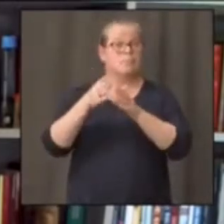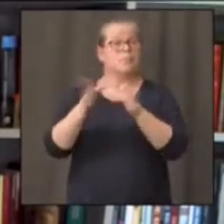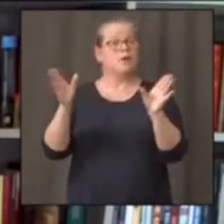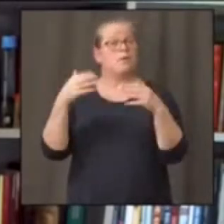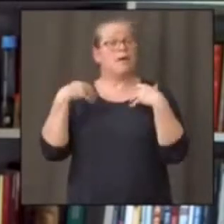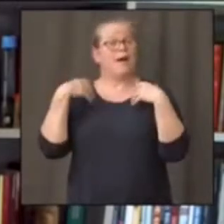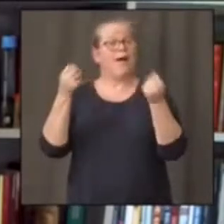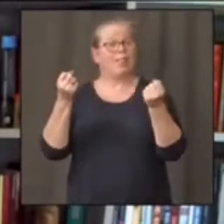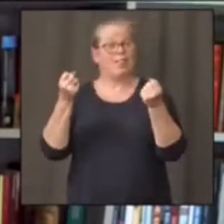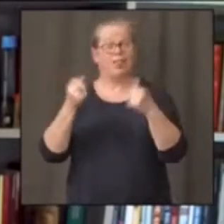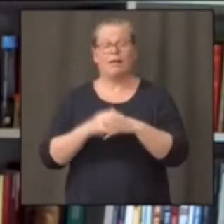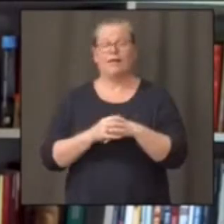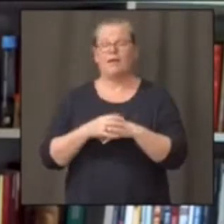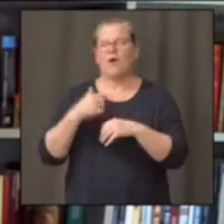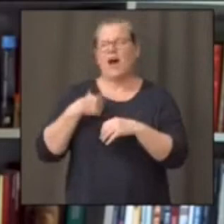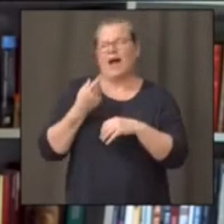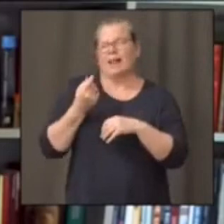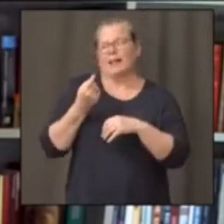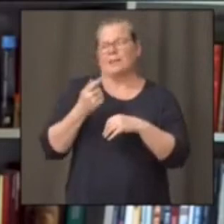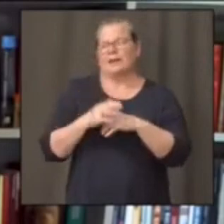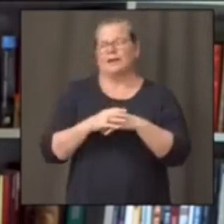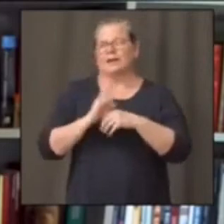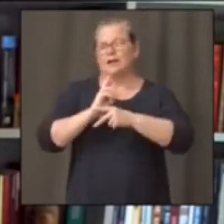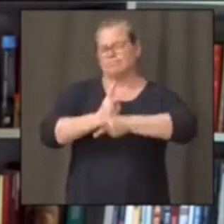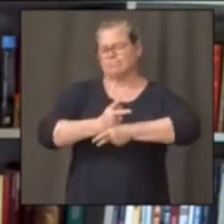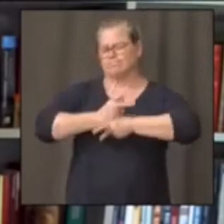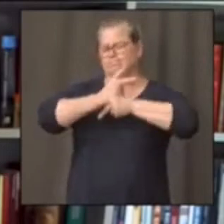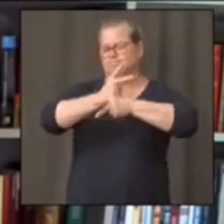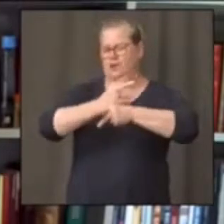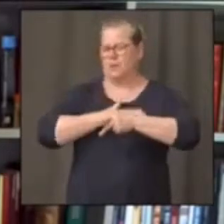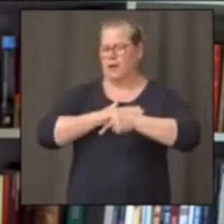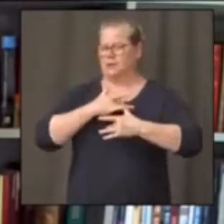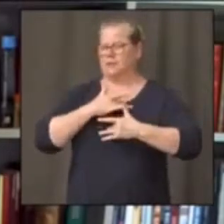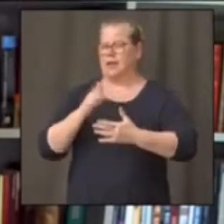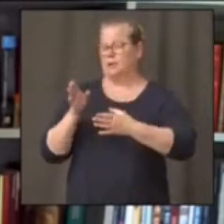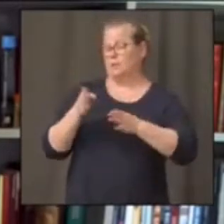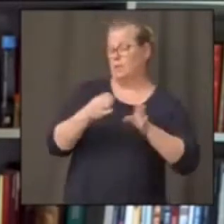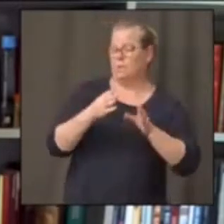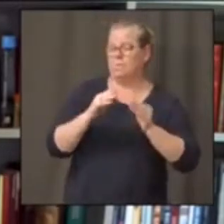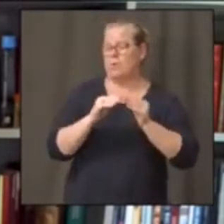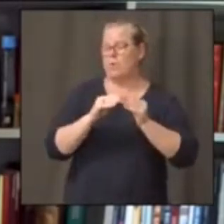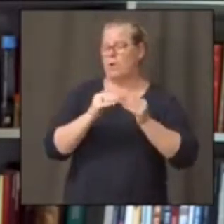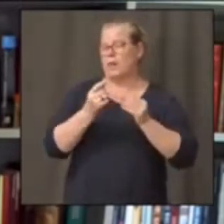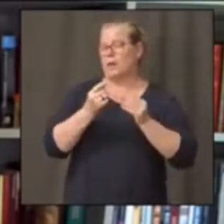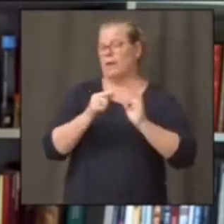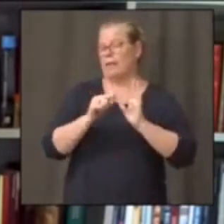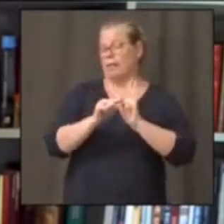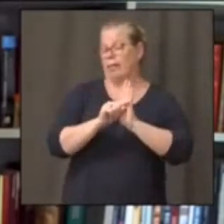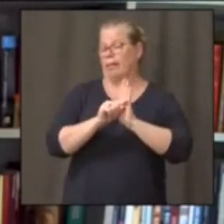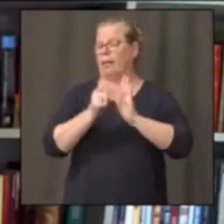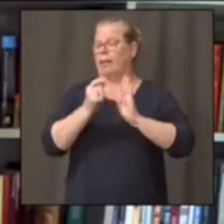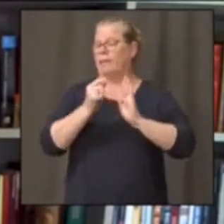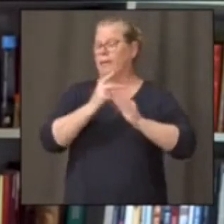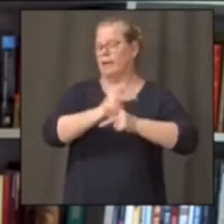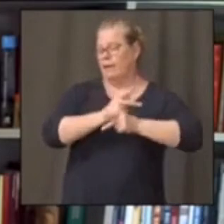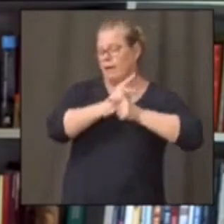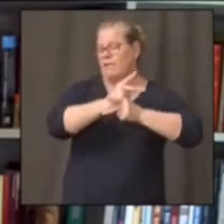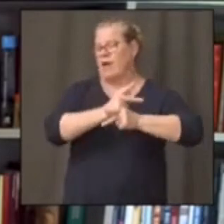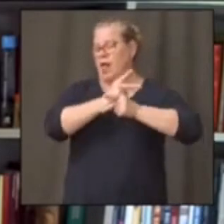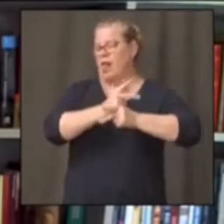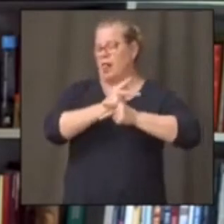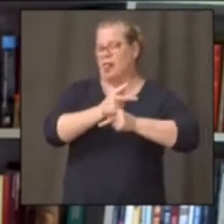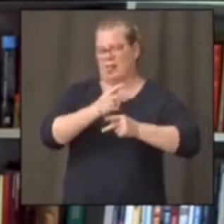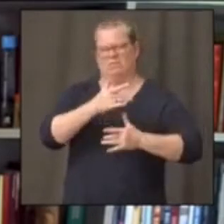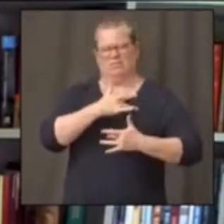of this, or the cautious side. And so I am always trying to be careful about, how